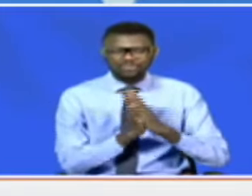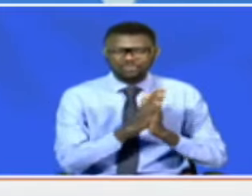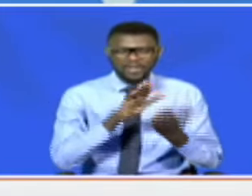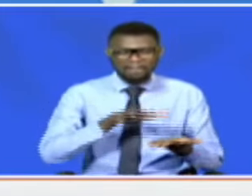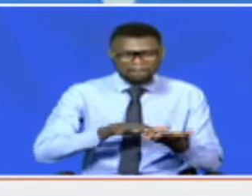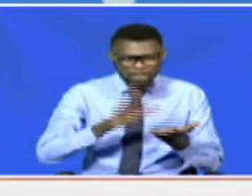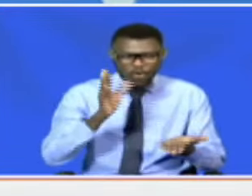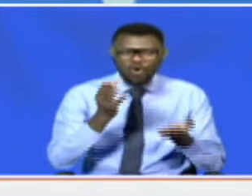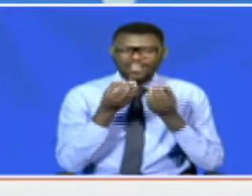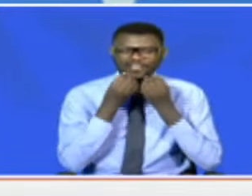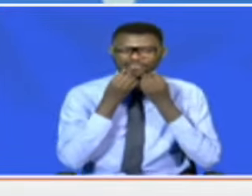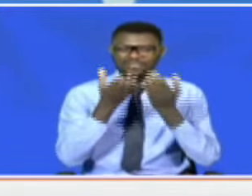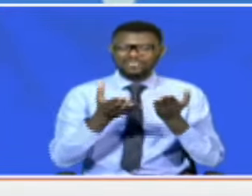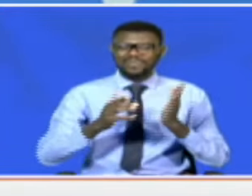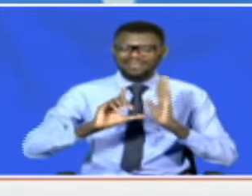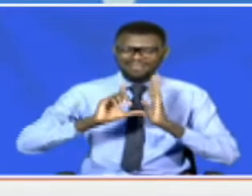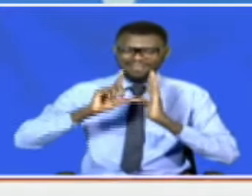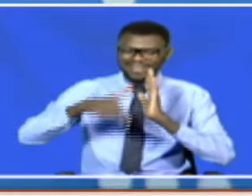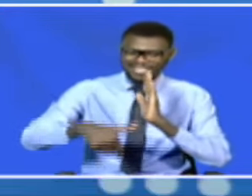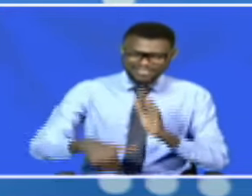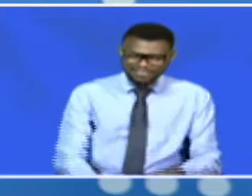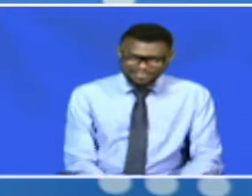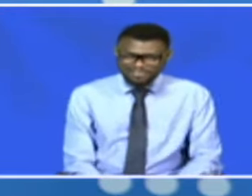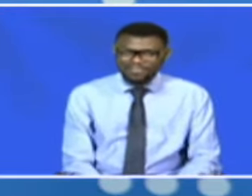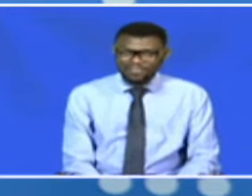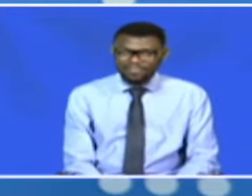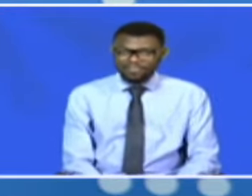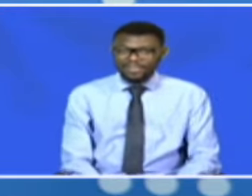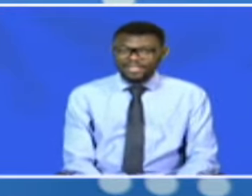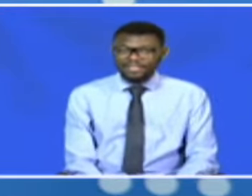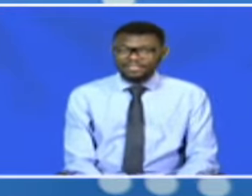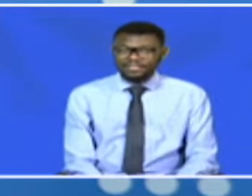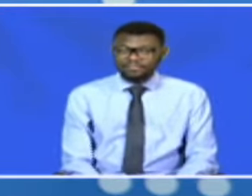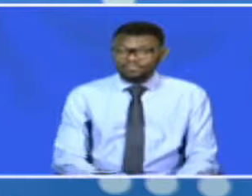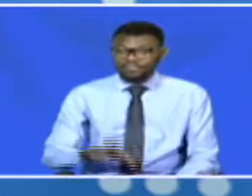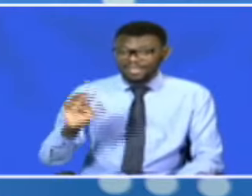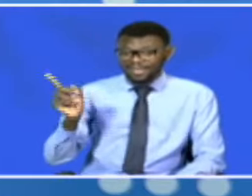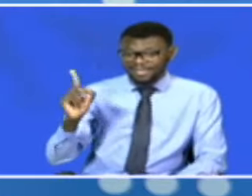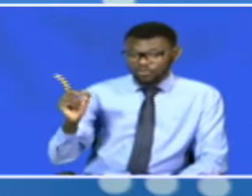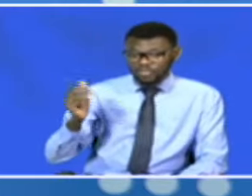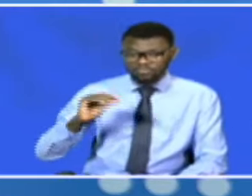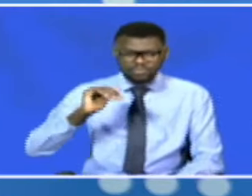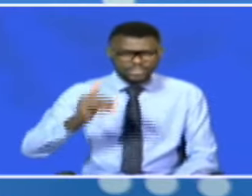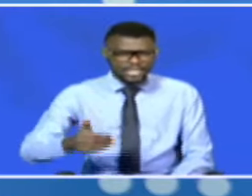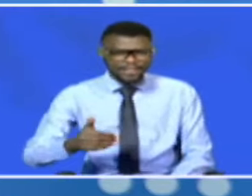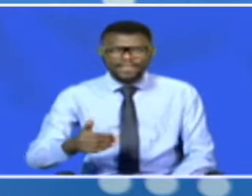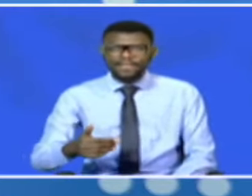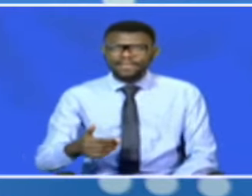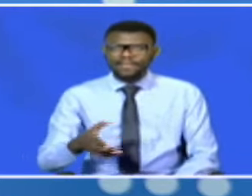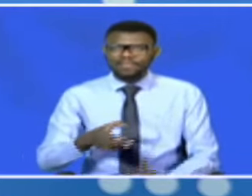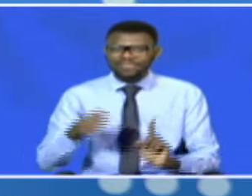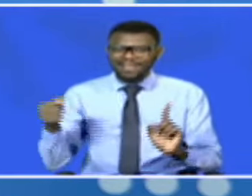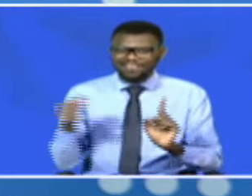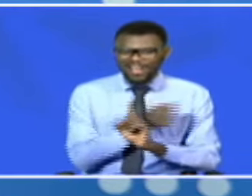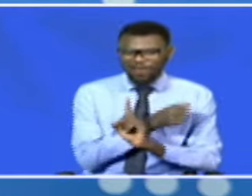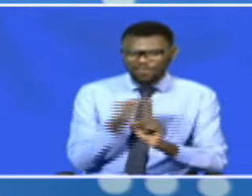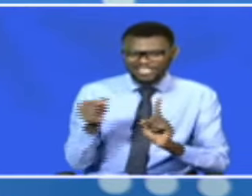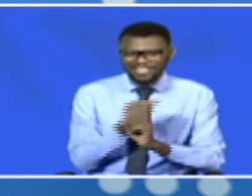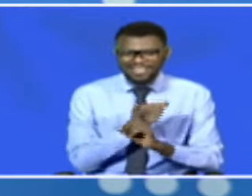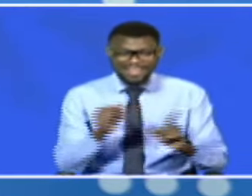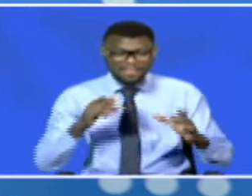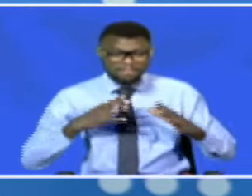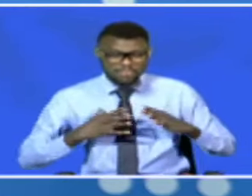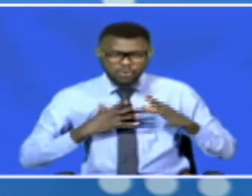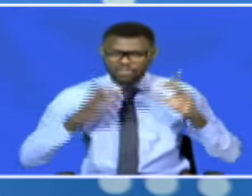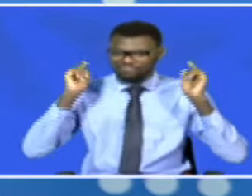more information when we get it. Moving on, as the country's capital, Nairobi, witnessed pockets of violent clash between protesters and